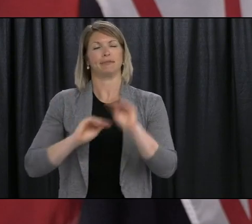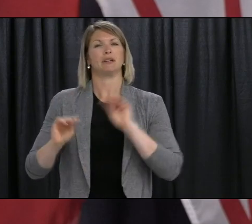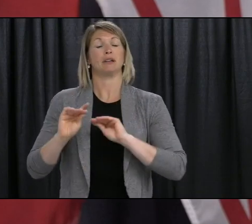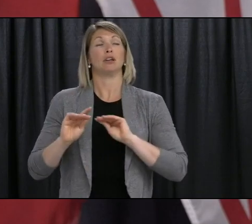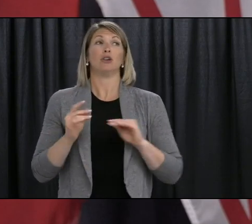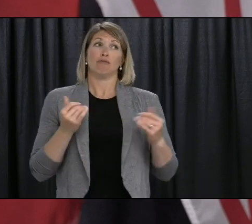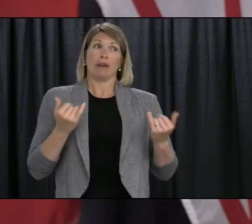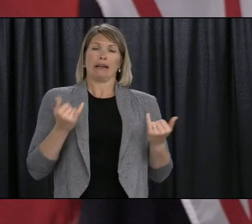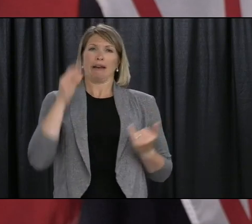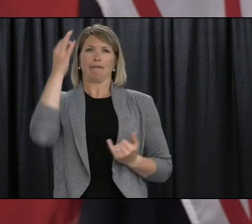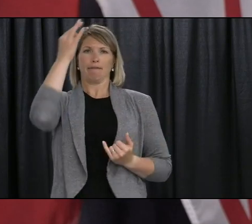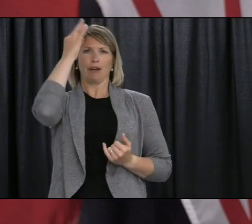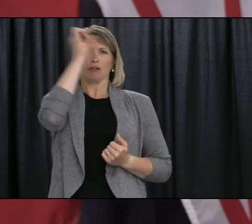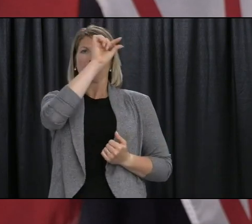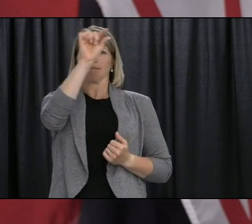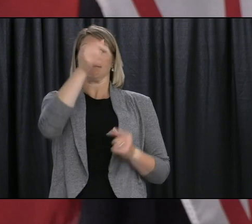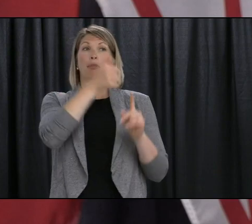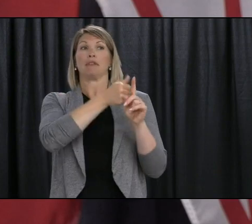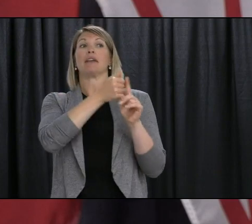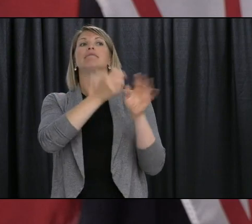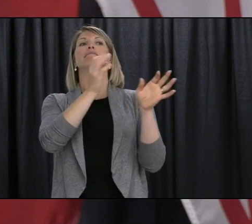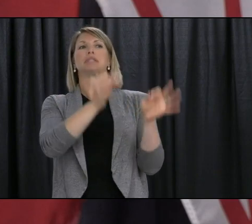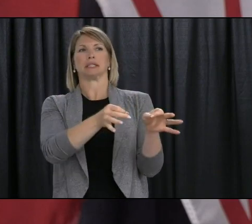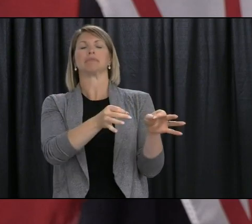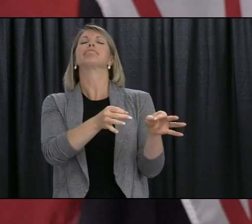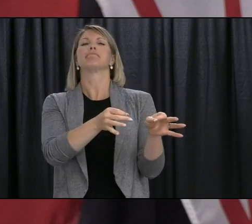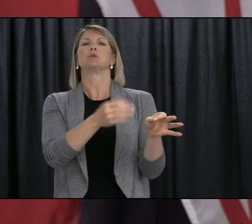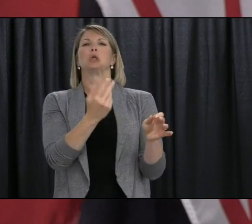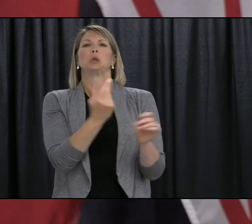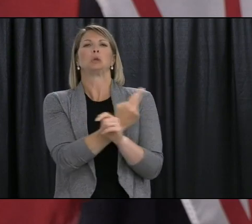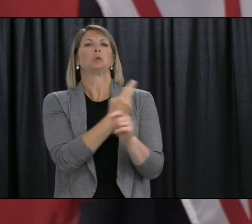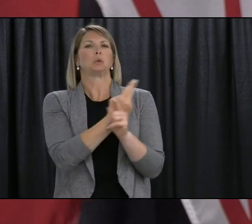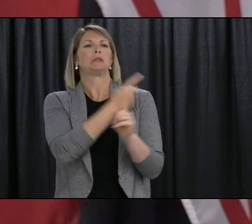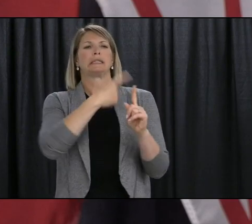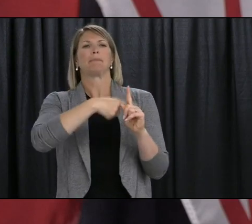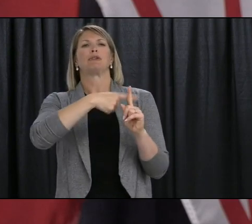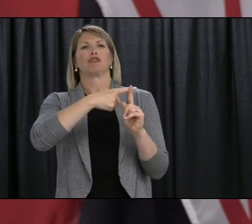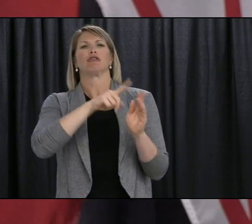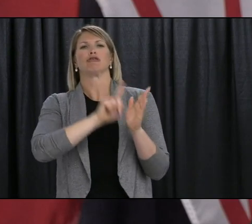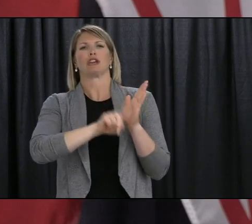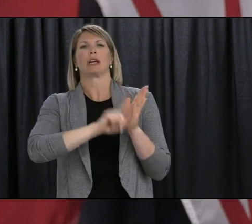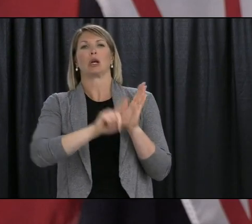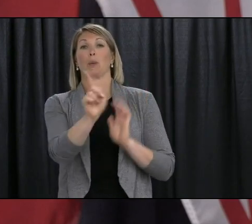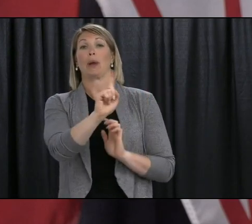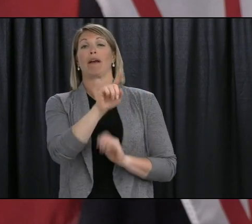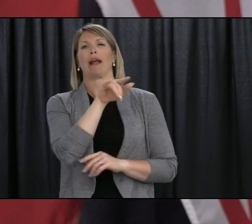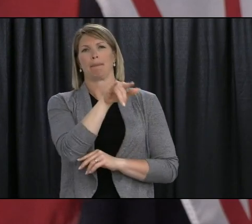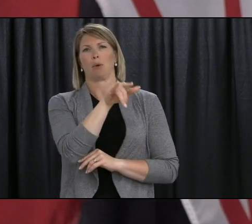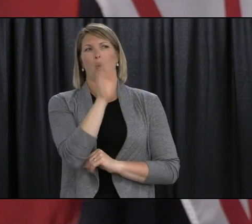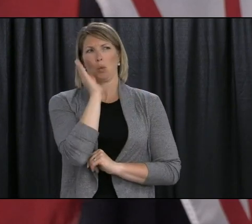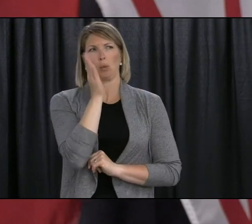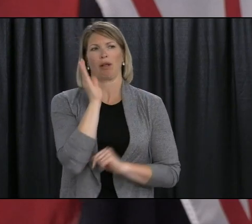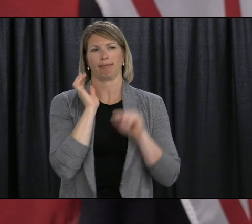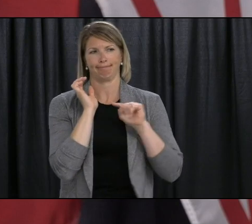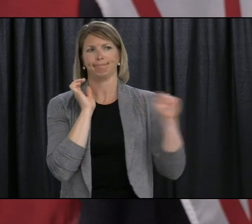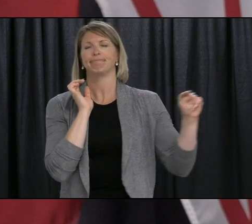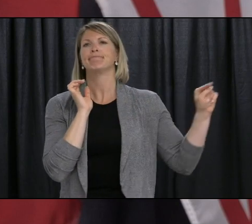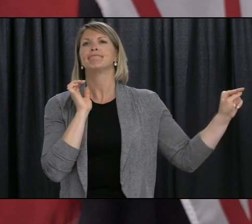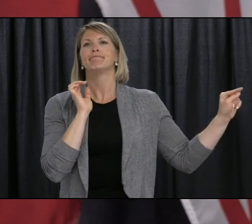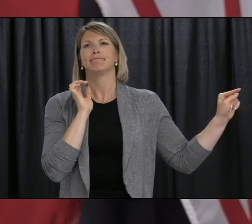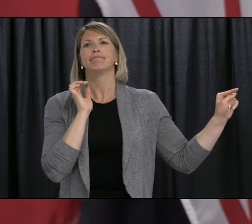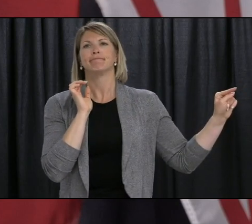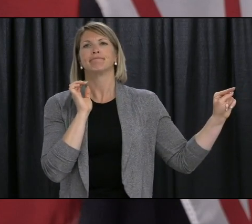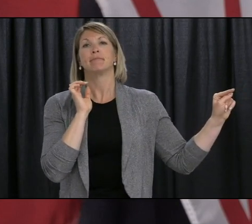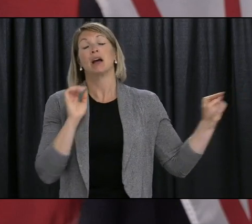made a decision that they want to use this device within airports as well. We're seeing it around many industries as well, but it's